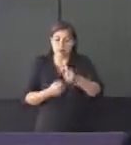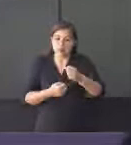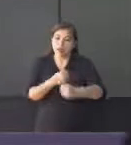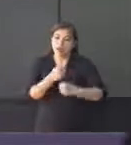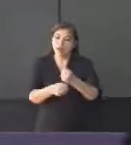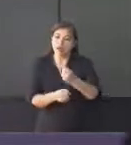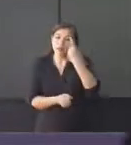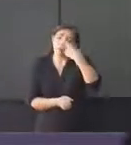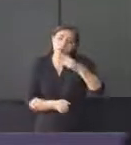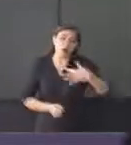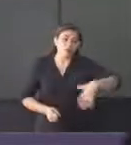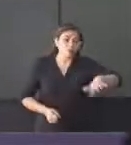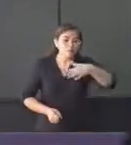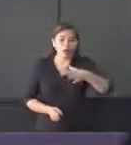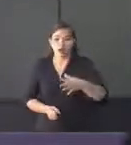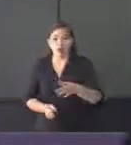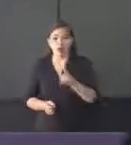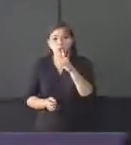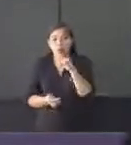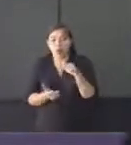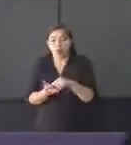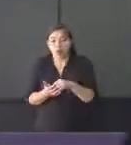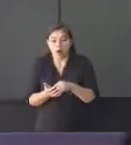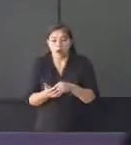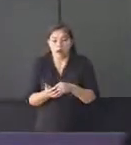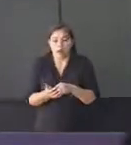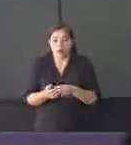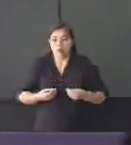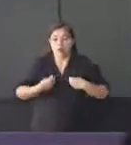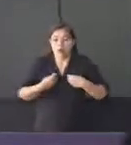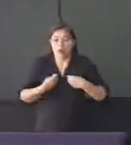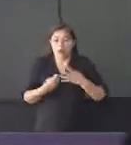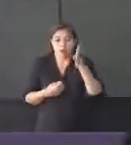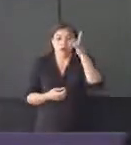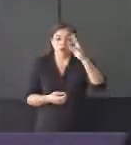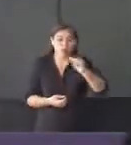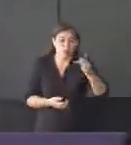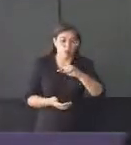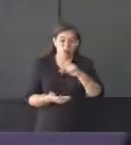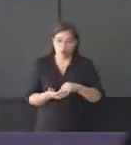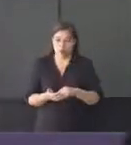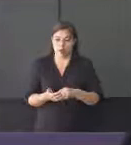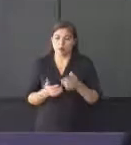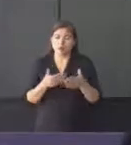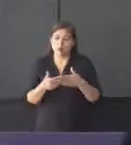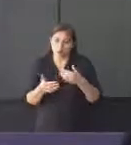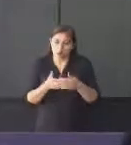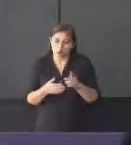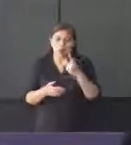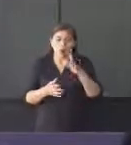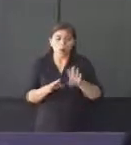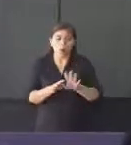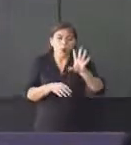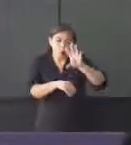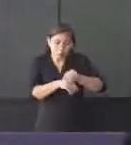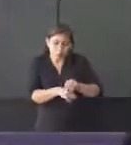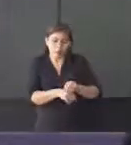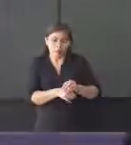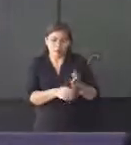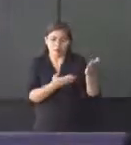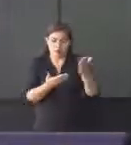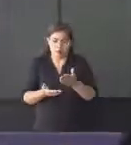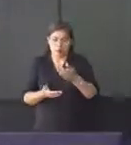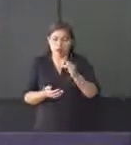every year to look for a future in other country. Therefore, the reception model that has been